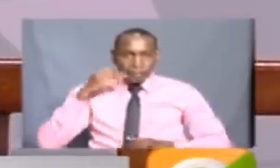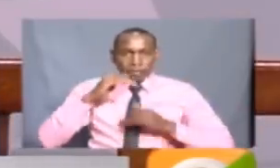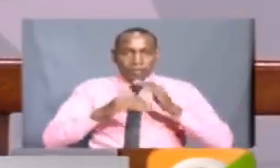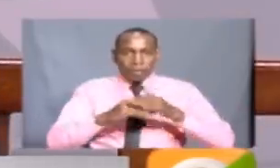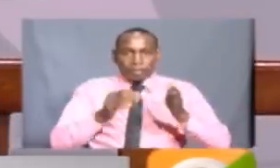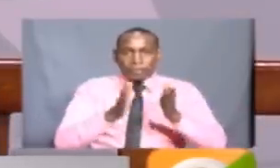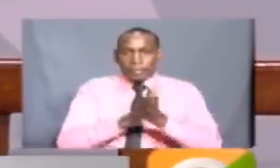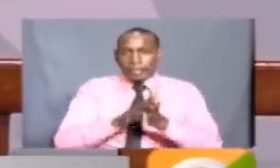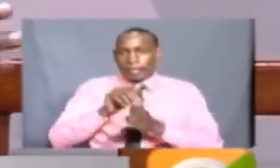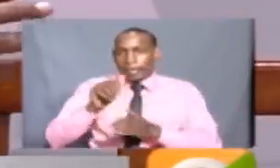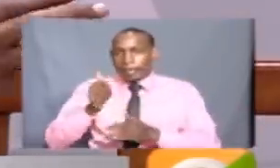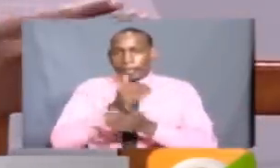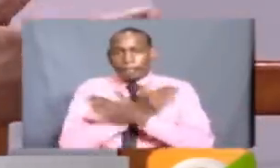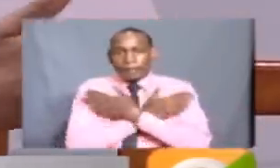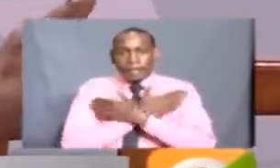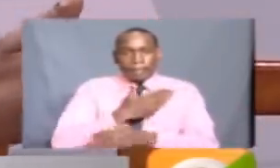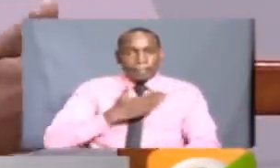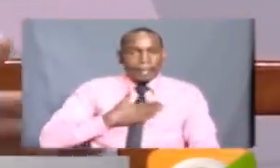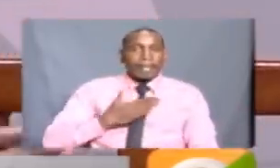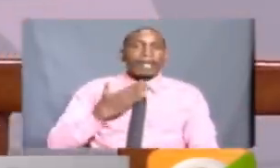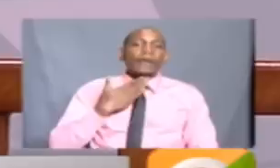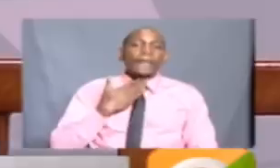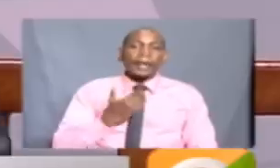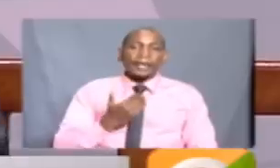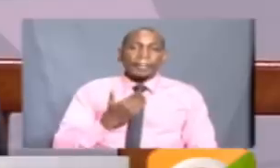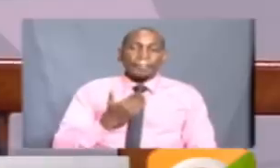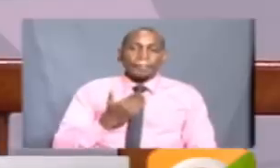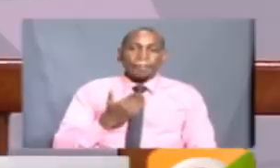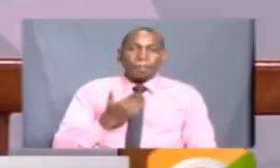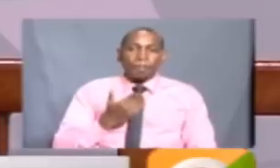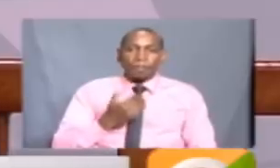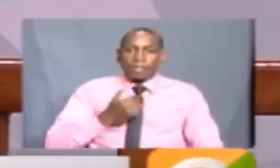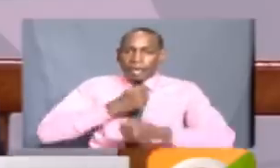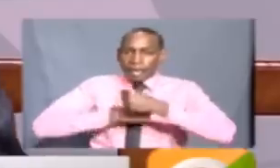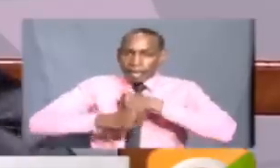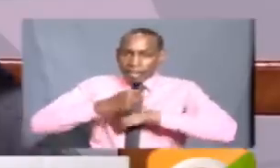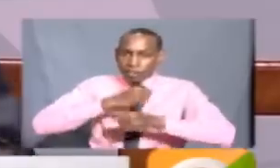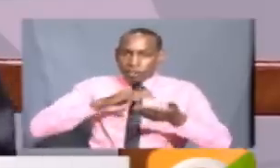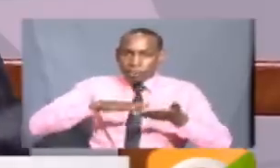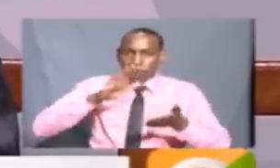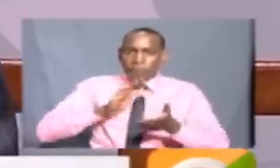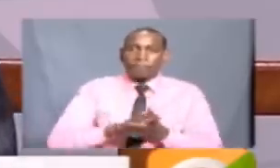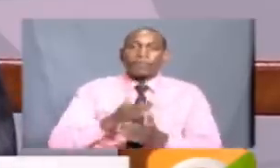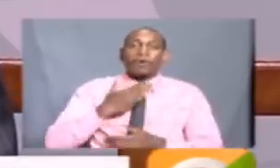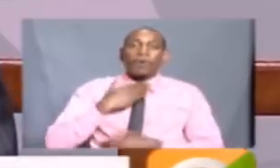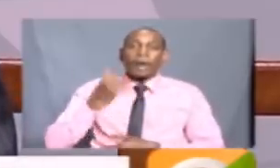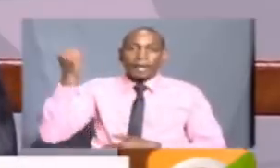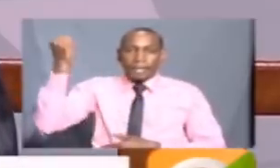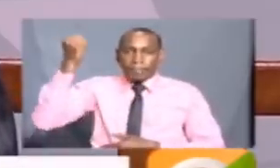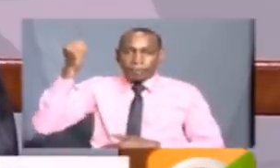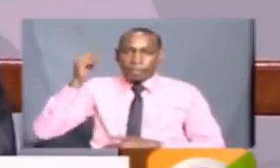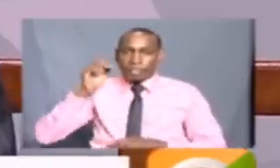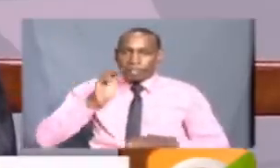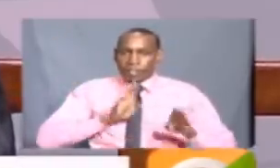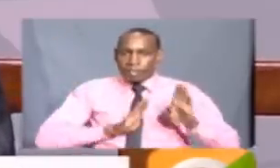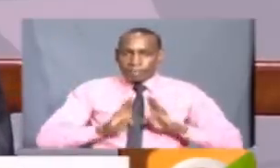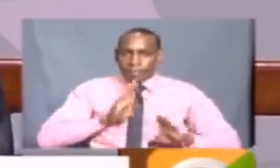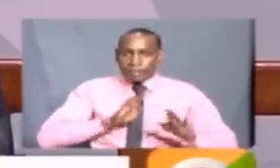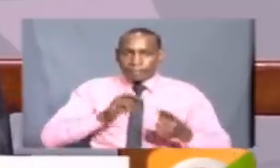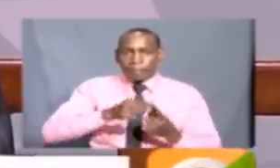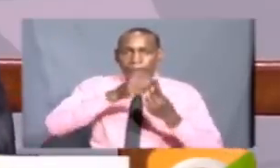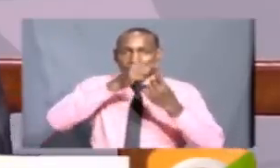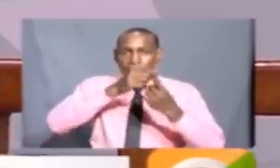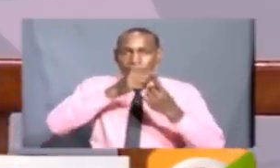Barrack would want something more. He would want political morality to be given precedence, so